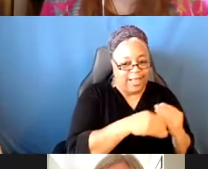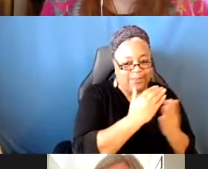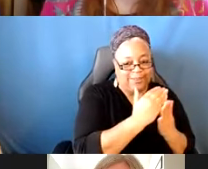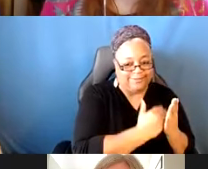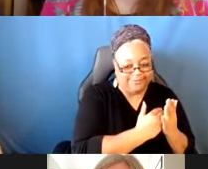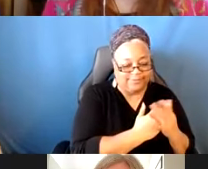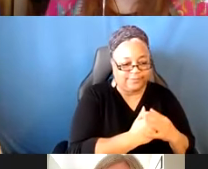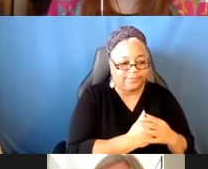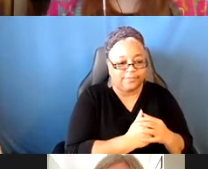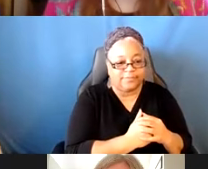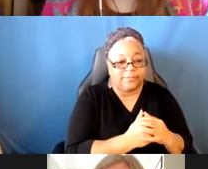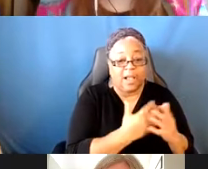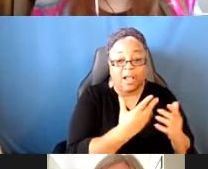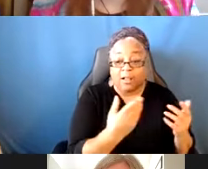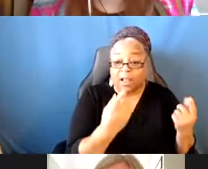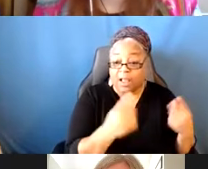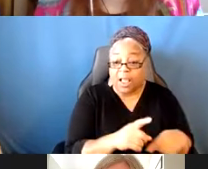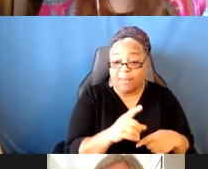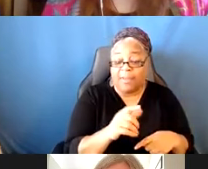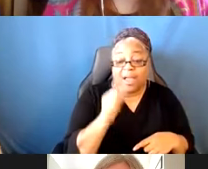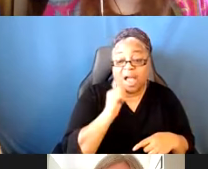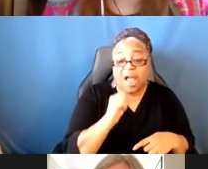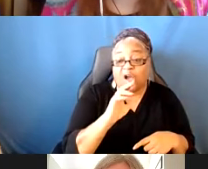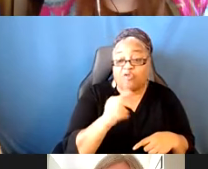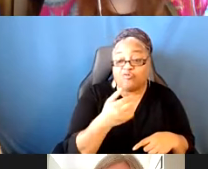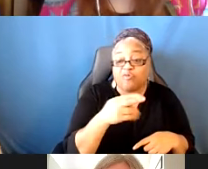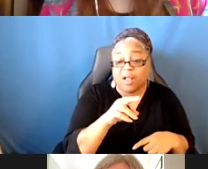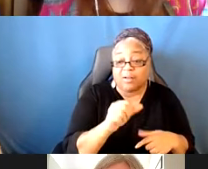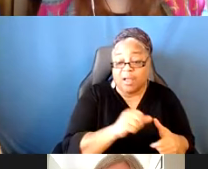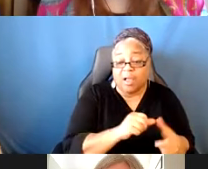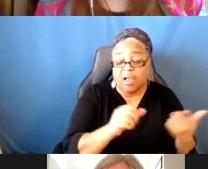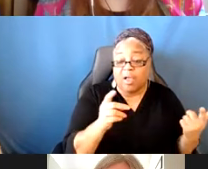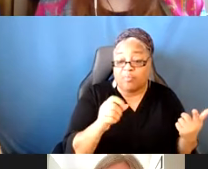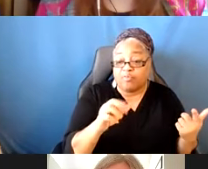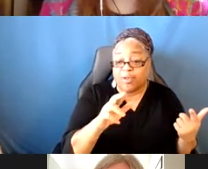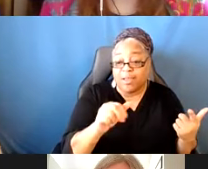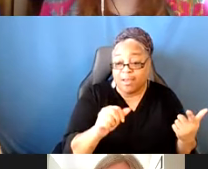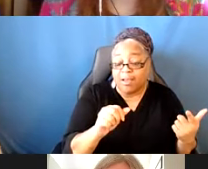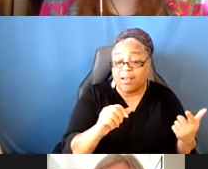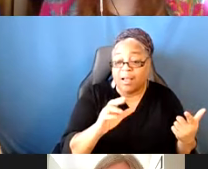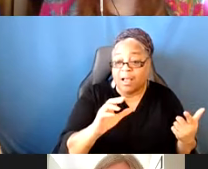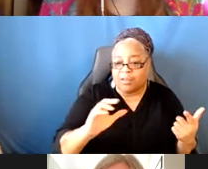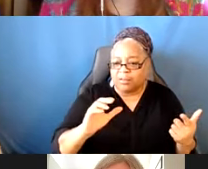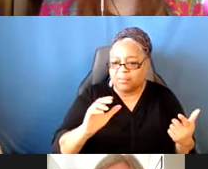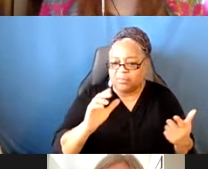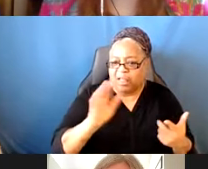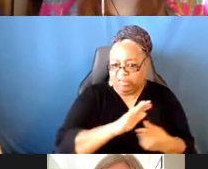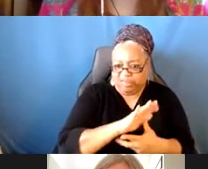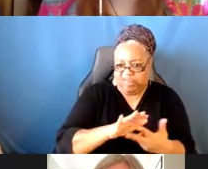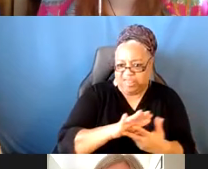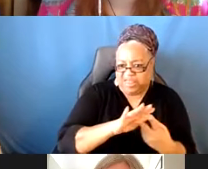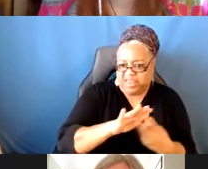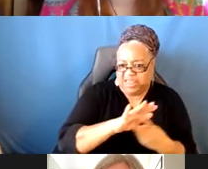it turns out that Aunt Rhonda's house and Bree's apartment are safe places that she can go. We work with her to find